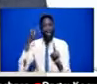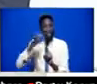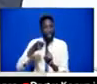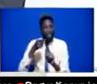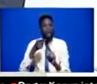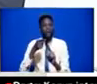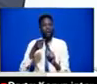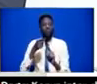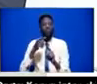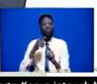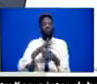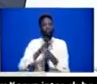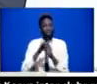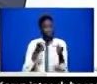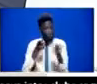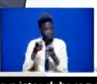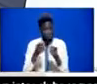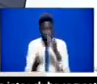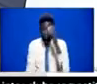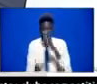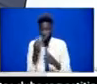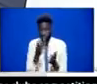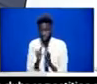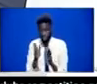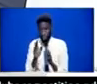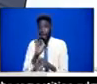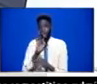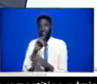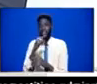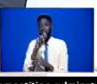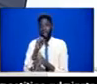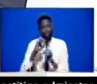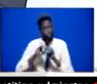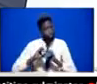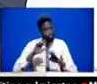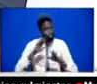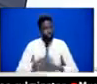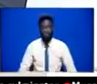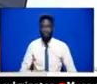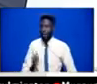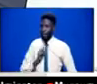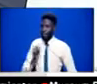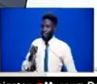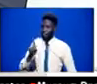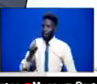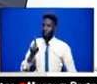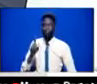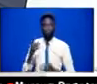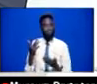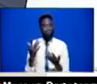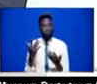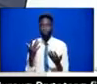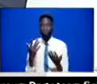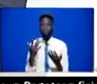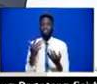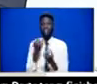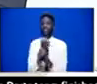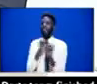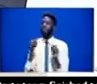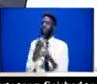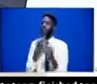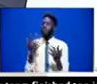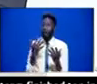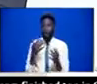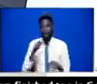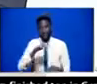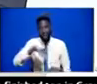opportunity for female genital mutilation to thrive. Girls were left exposed with nowhere to run to, as rescue or safe houses were